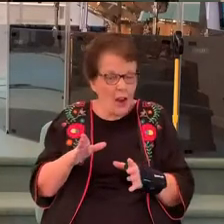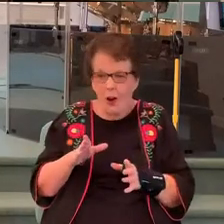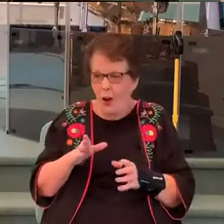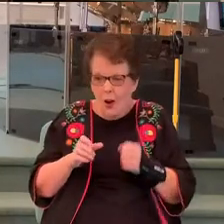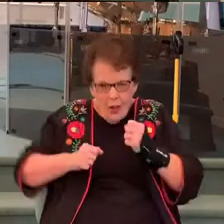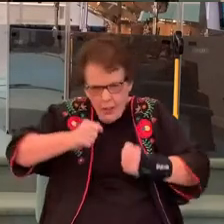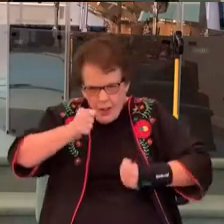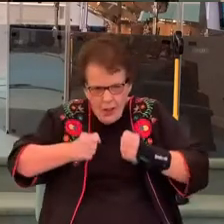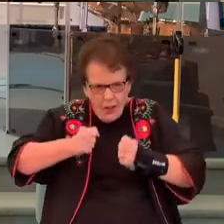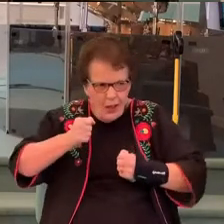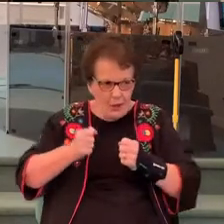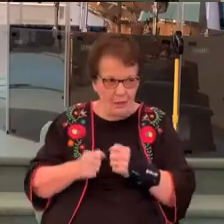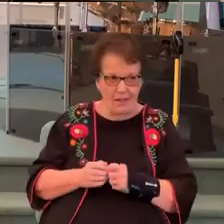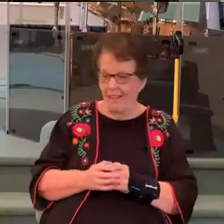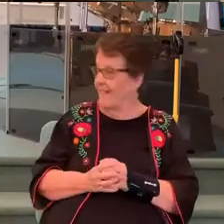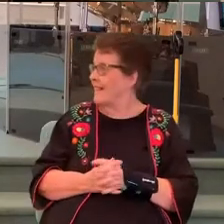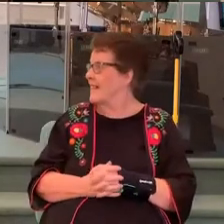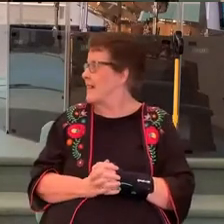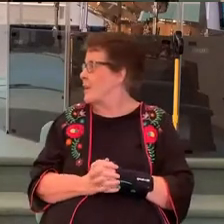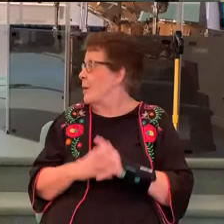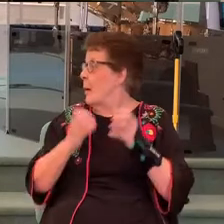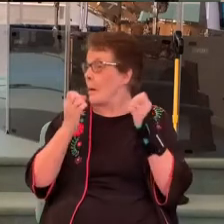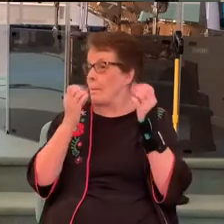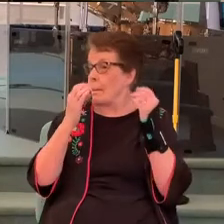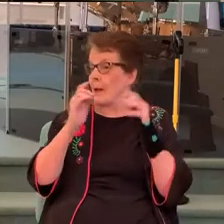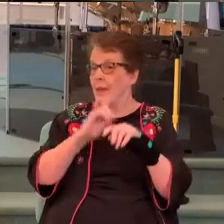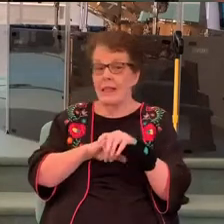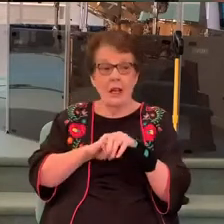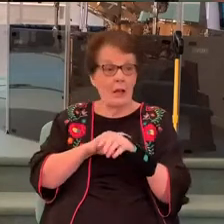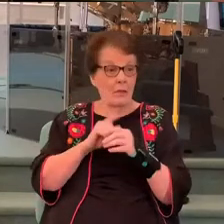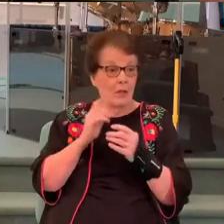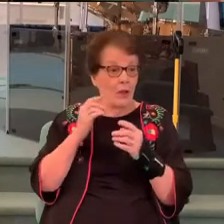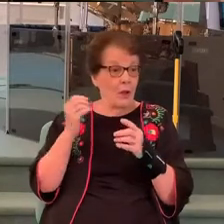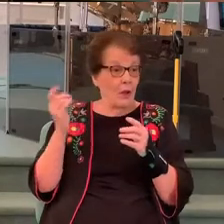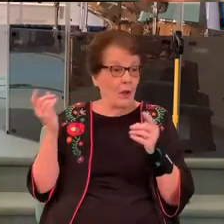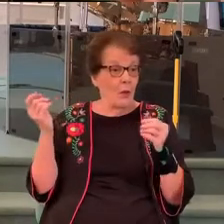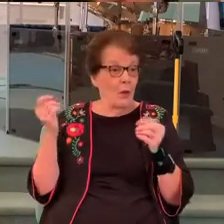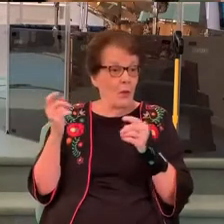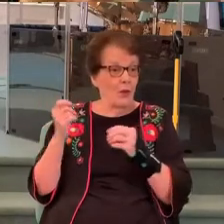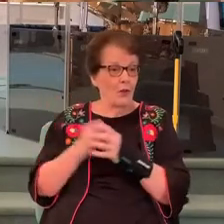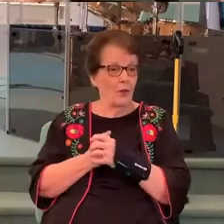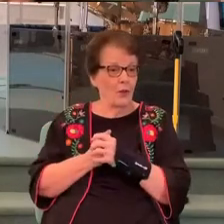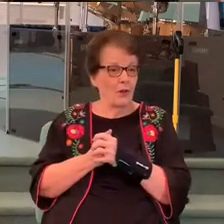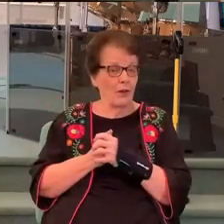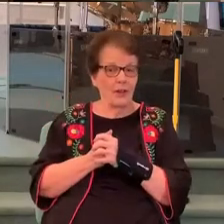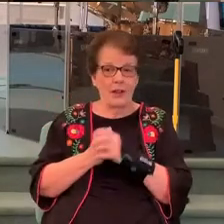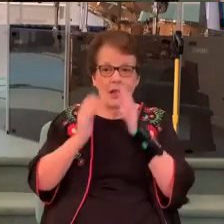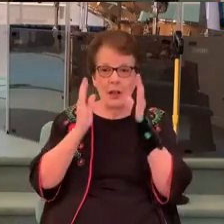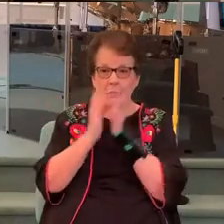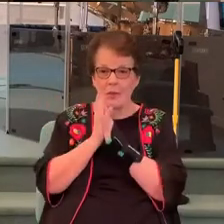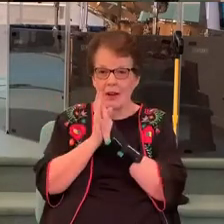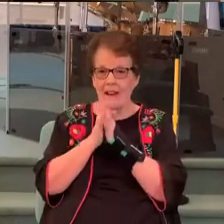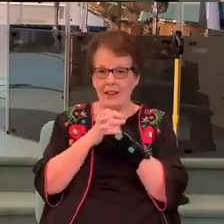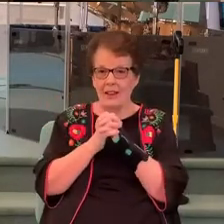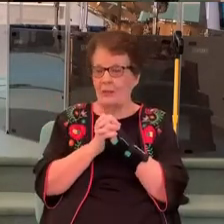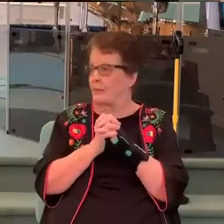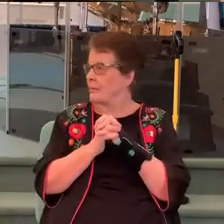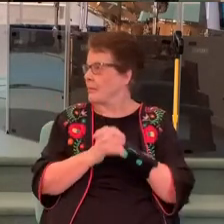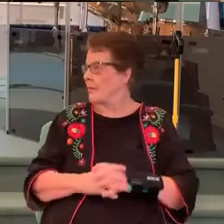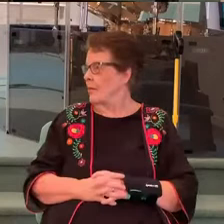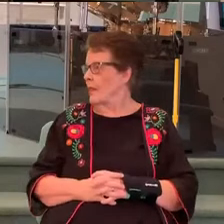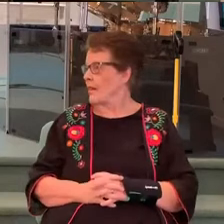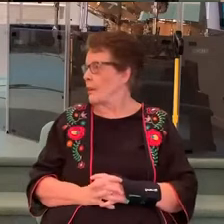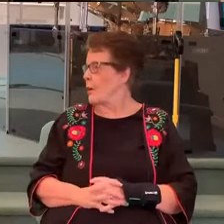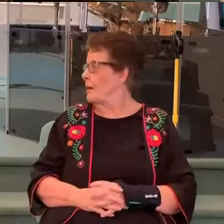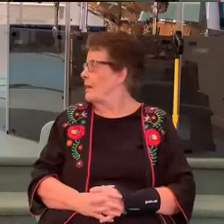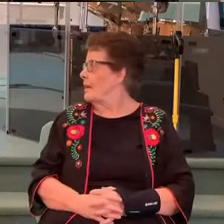help me win. A lot of times what we do in prayer, you can go back to your seat, good job. A lot of times what we do,